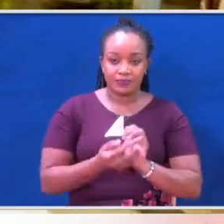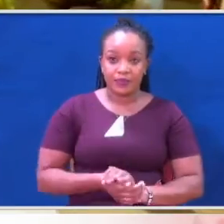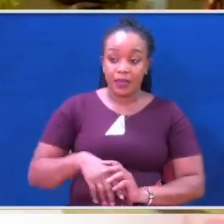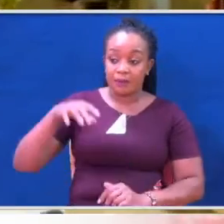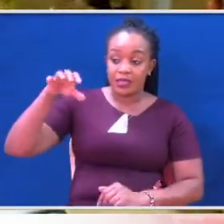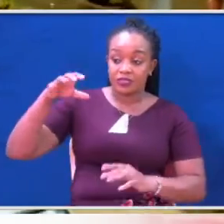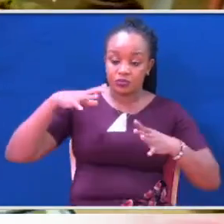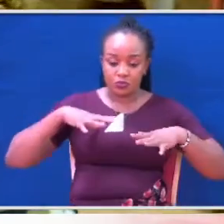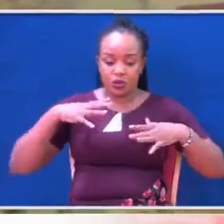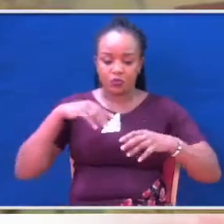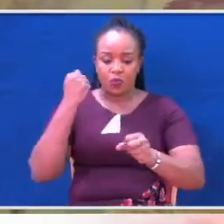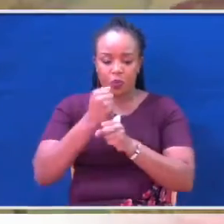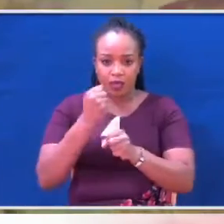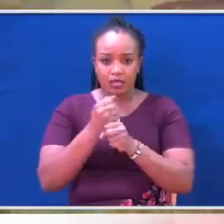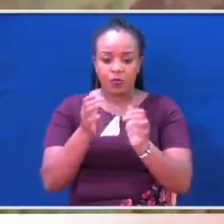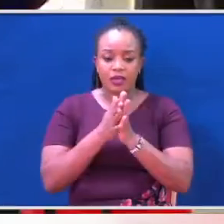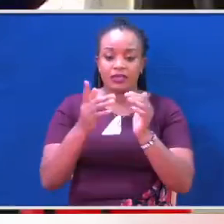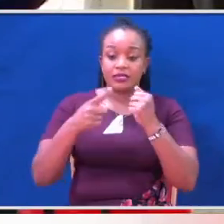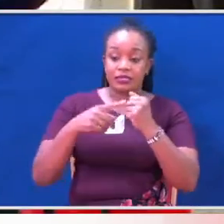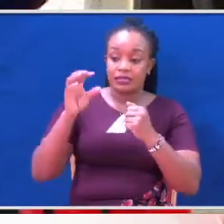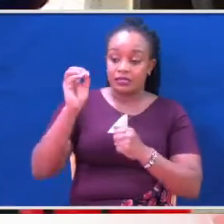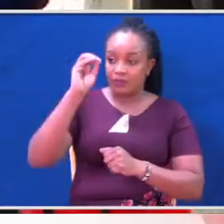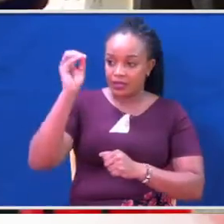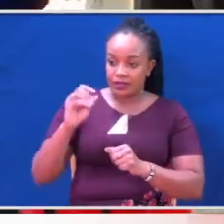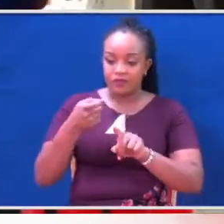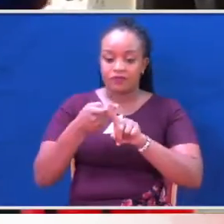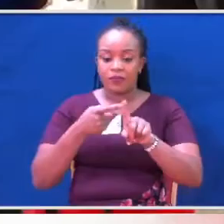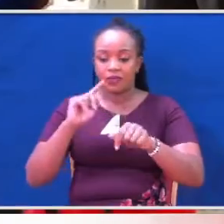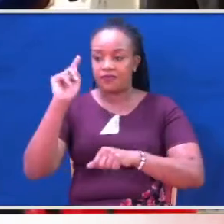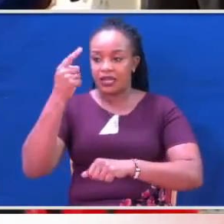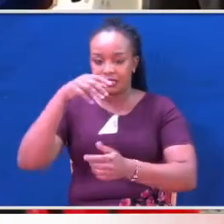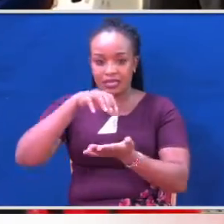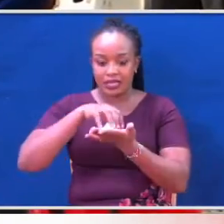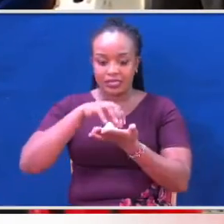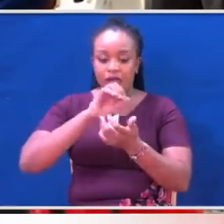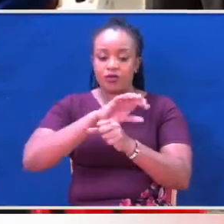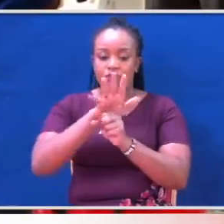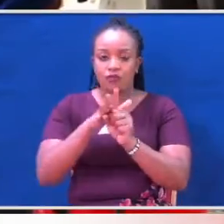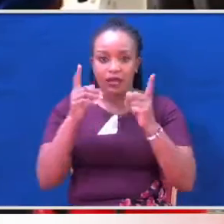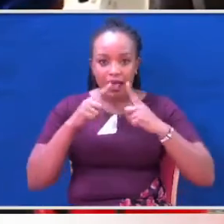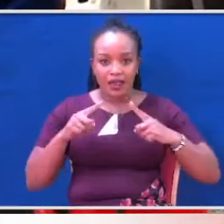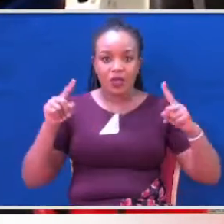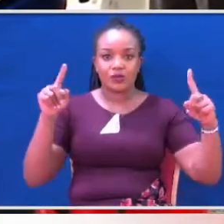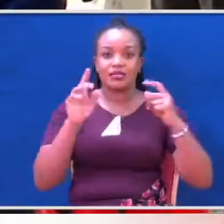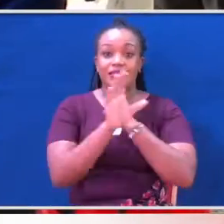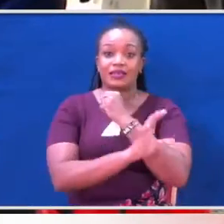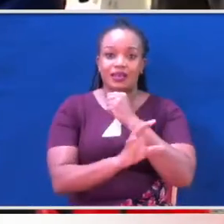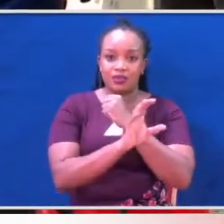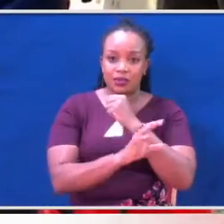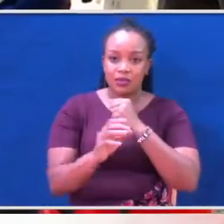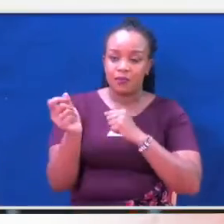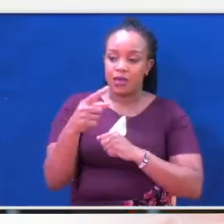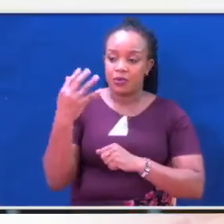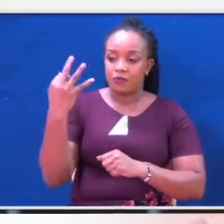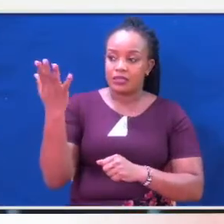been operating at 60% since the first COVID-19 case was announced in the country in March last